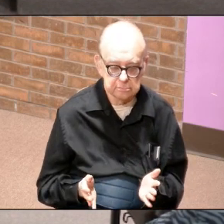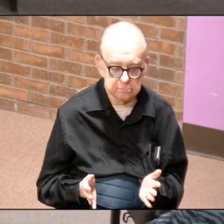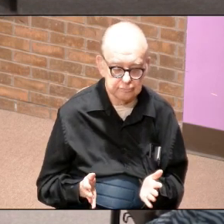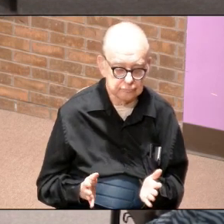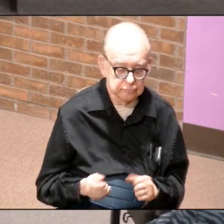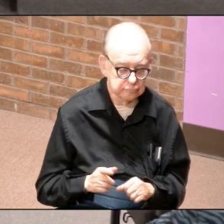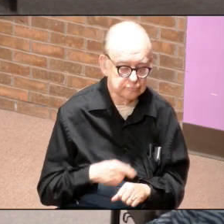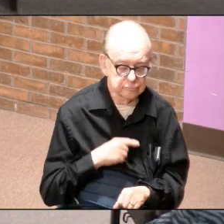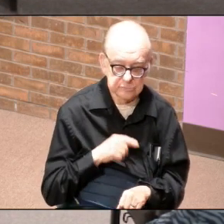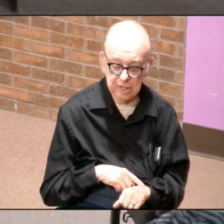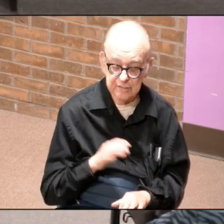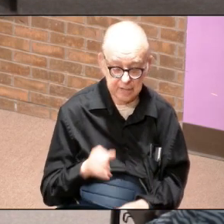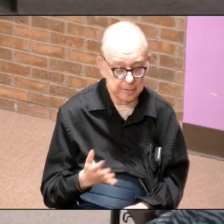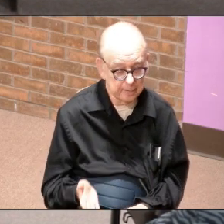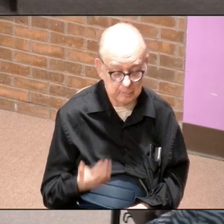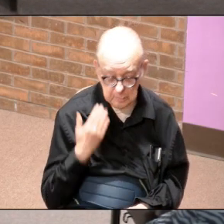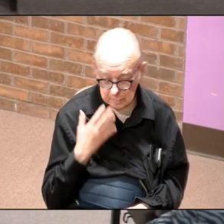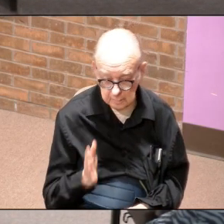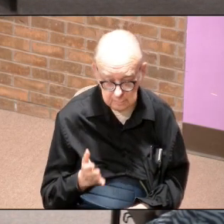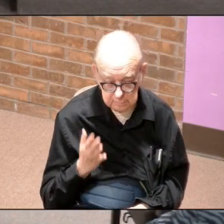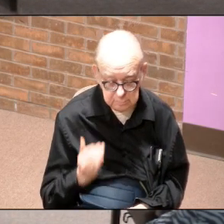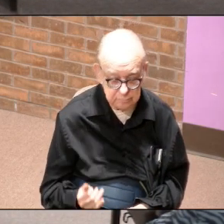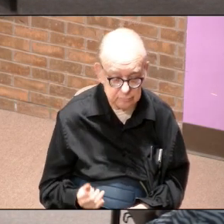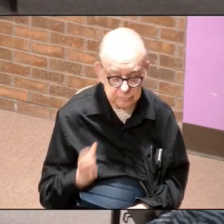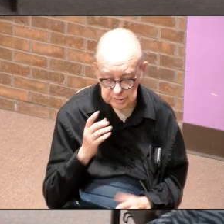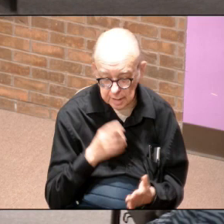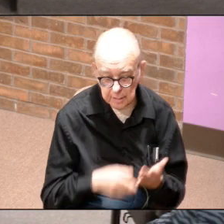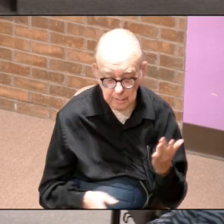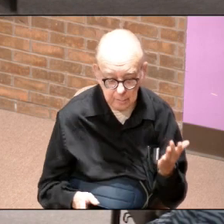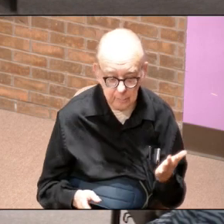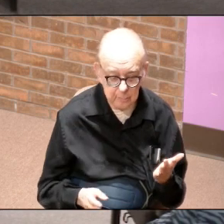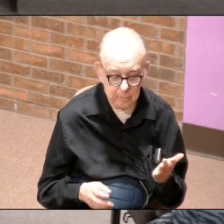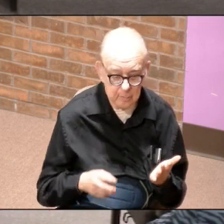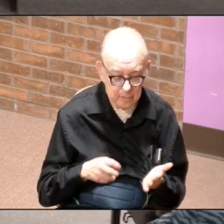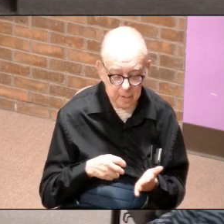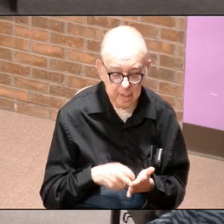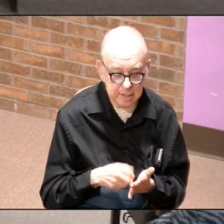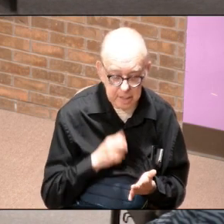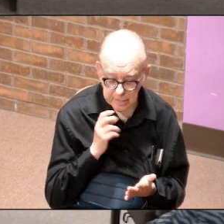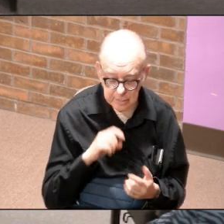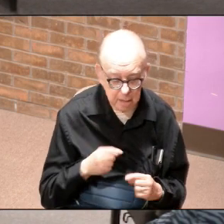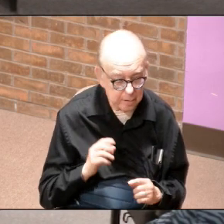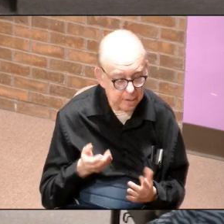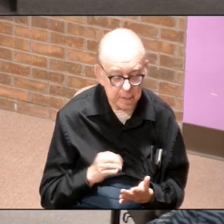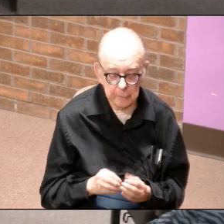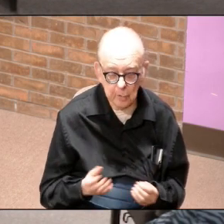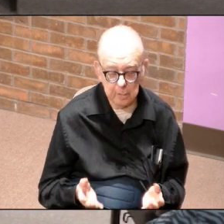How long will I stay there? I don't know, because guess what? The knees aren't going to hurt anymore.